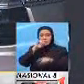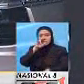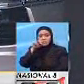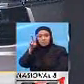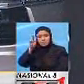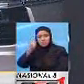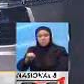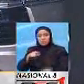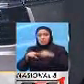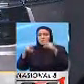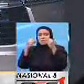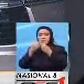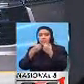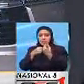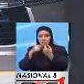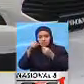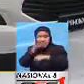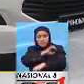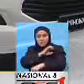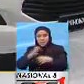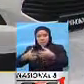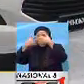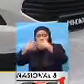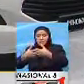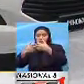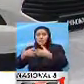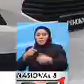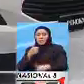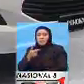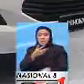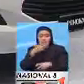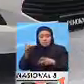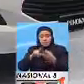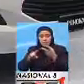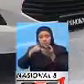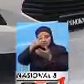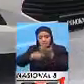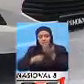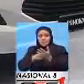dengan bermula 109,000 hingga RM126,000.